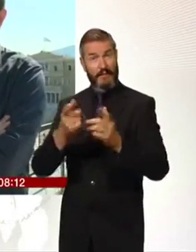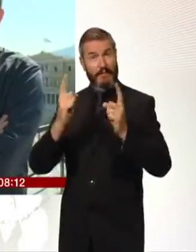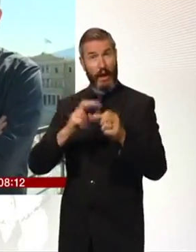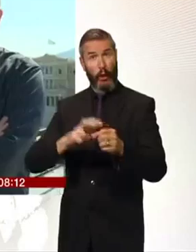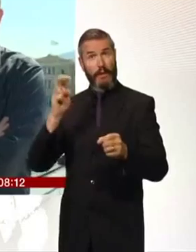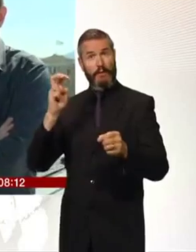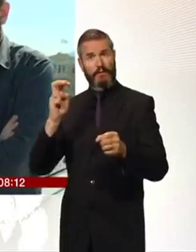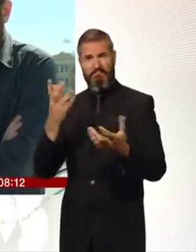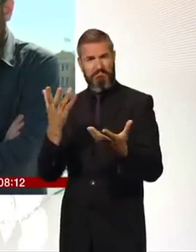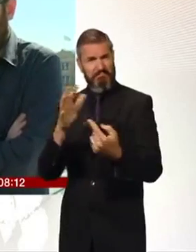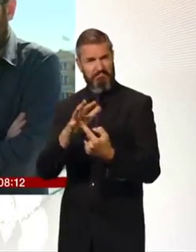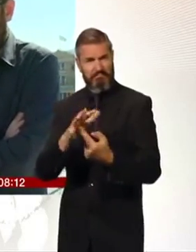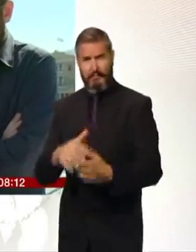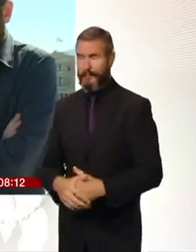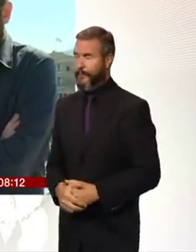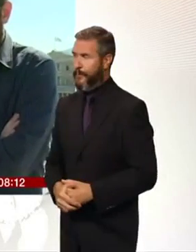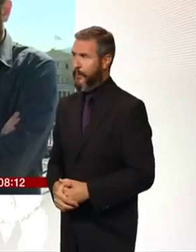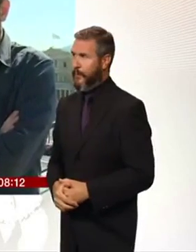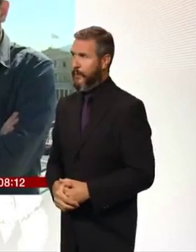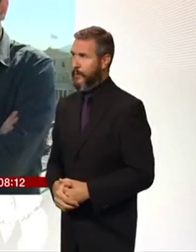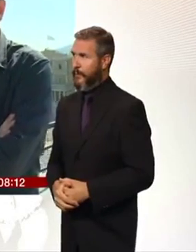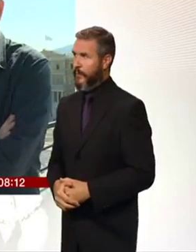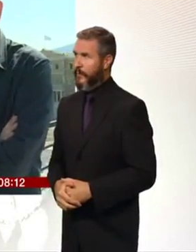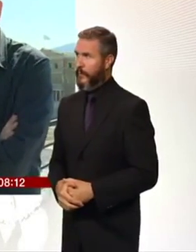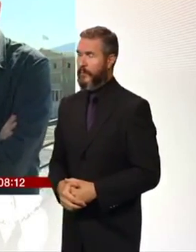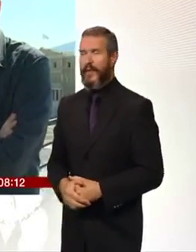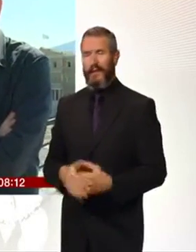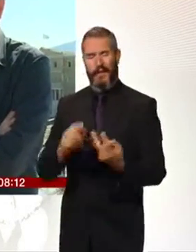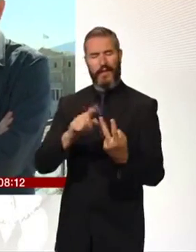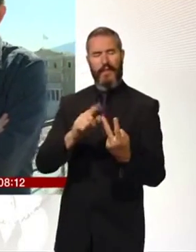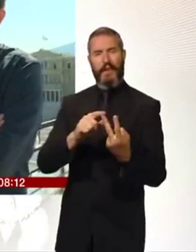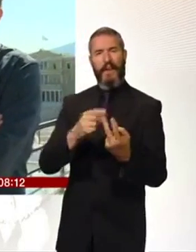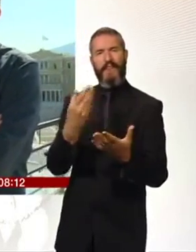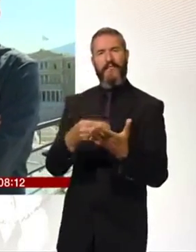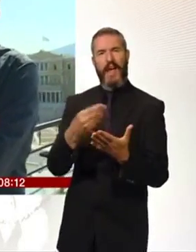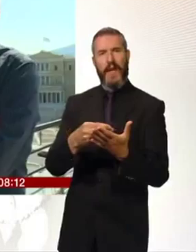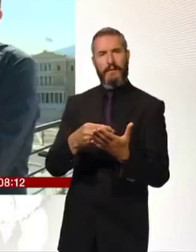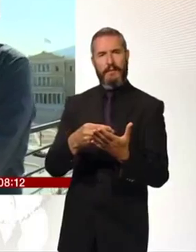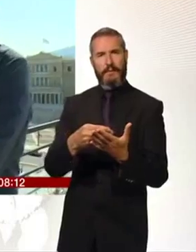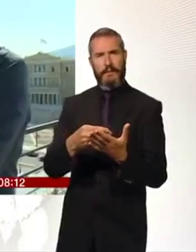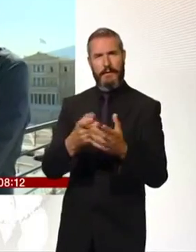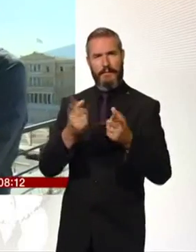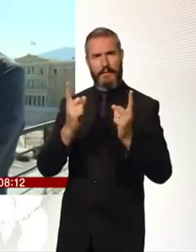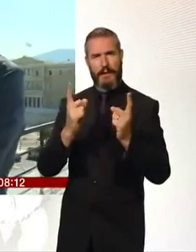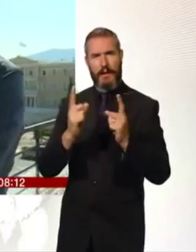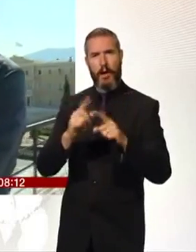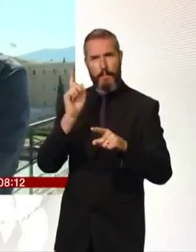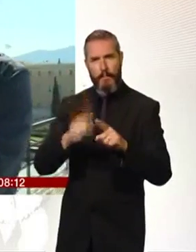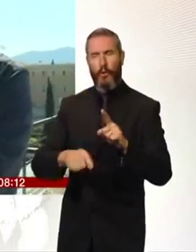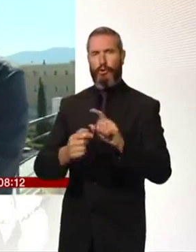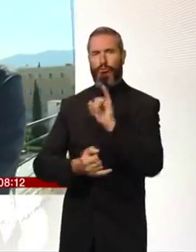down? Actually, right now, Varoufakis was, let's say, the main person who attracted the most